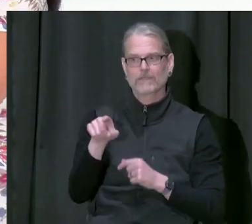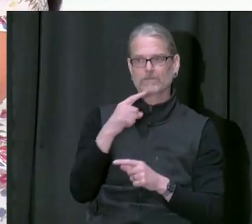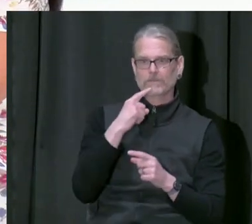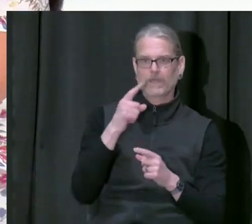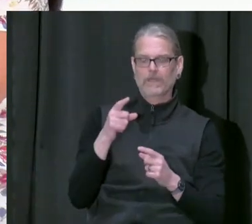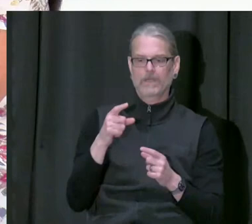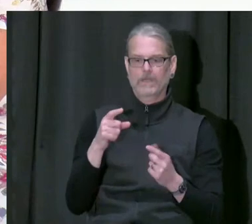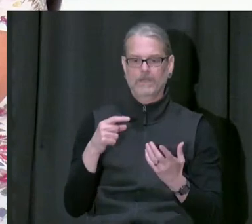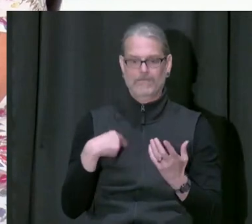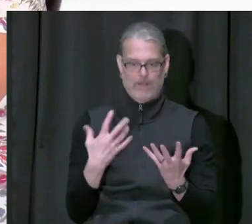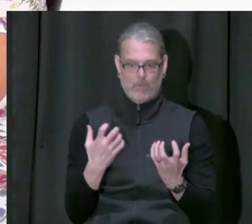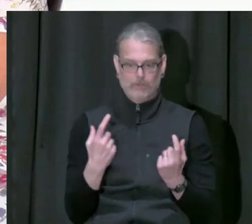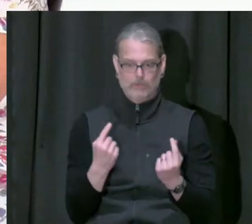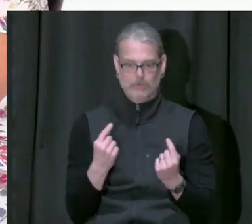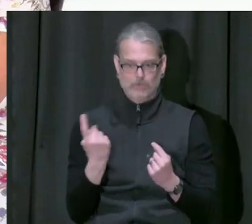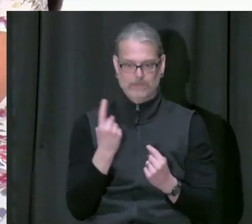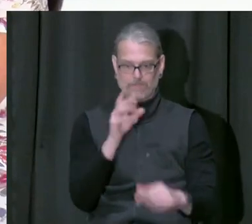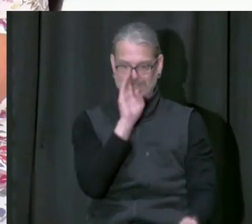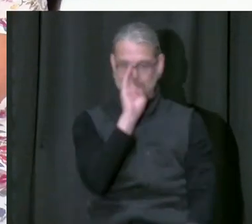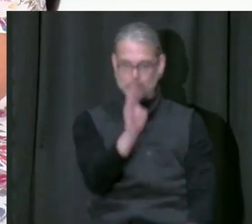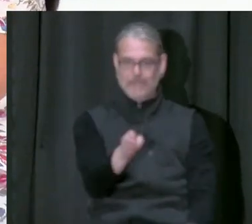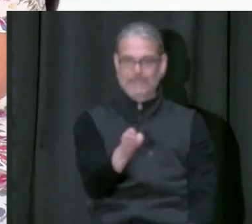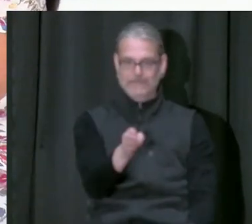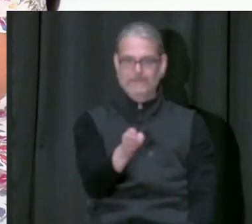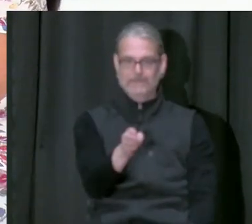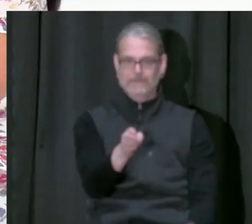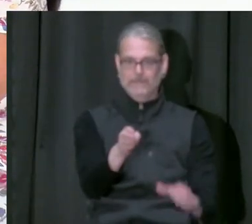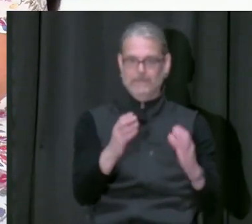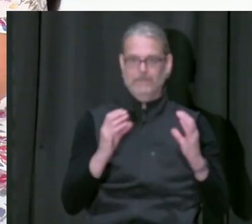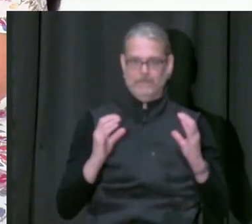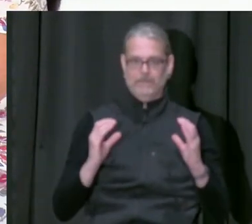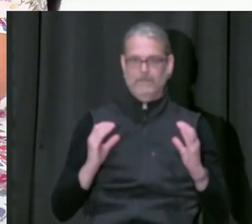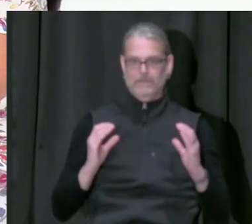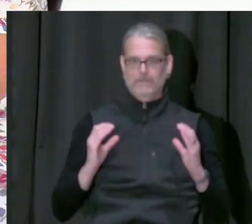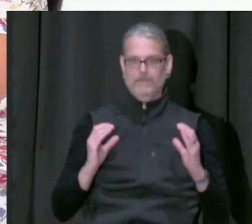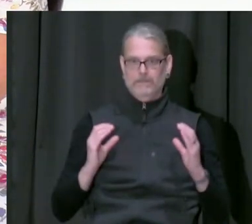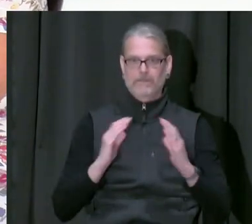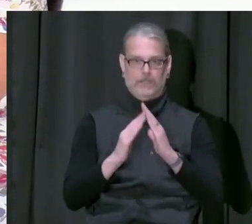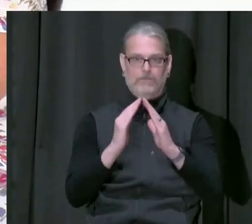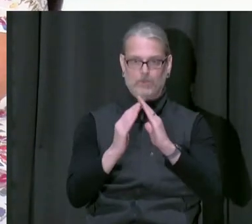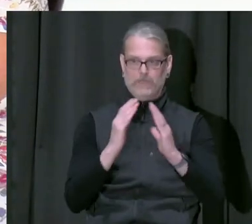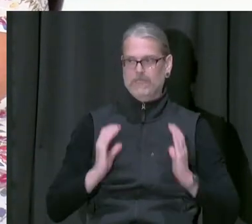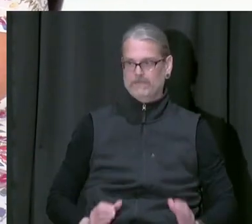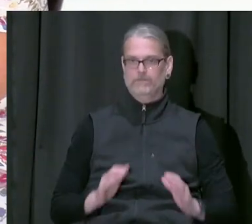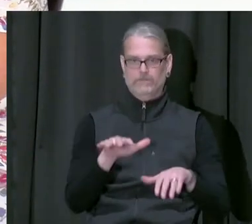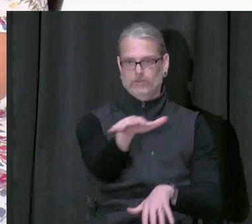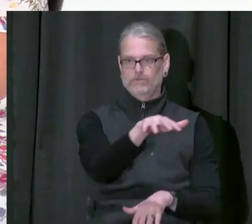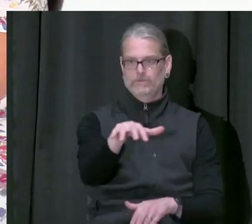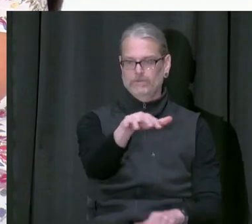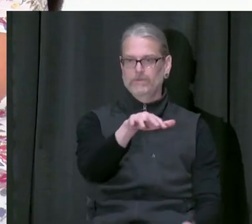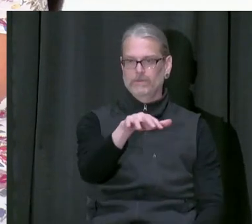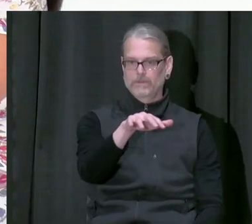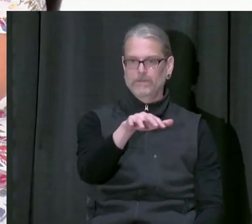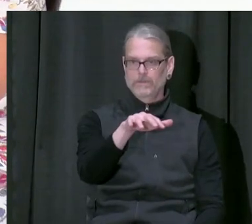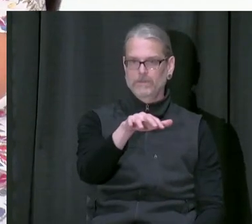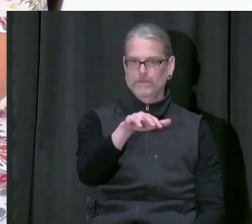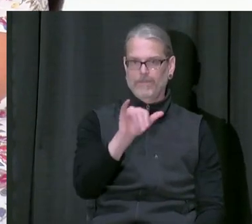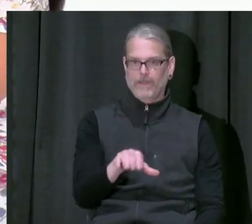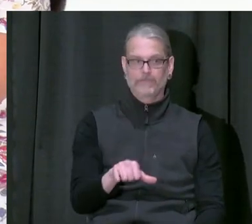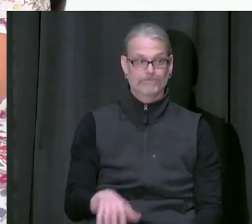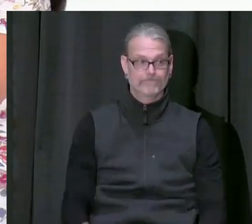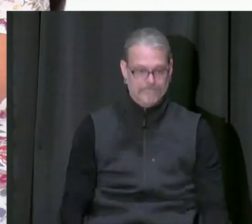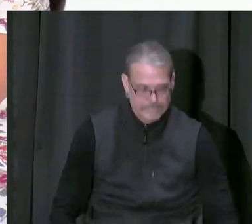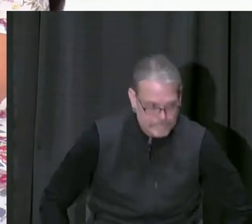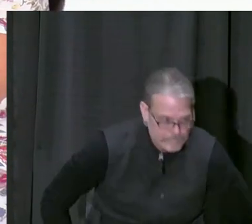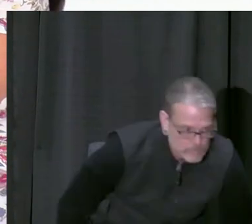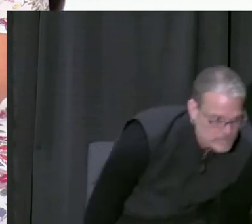do something directly for the, community, then developing these products, getting